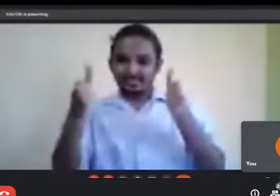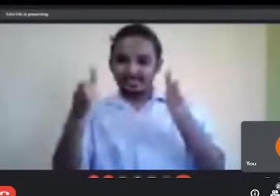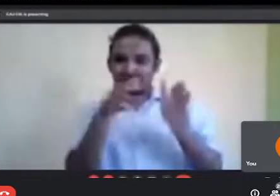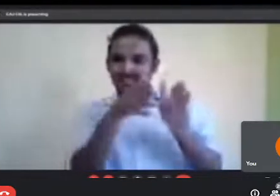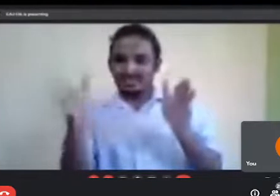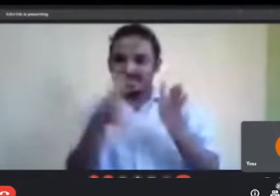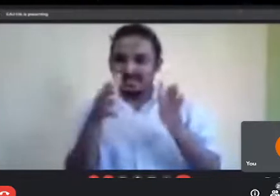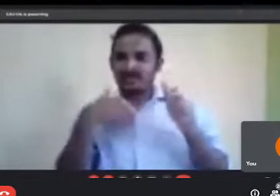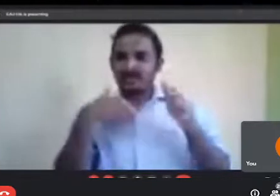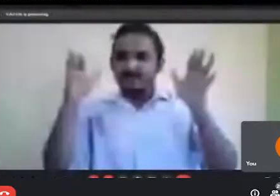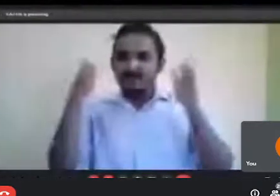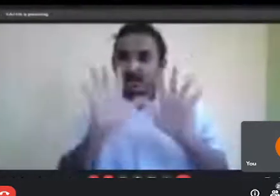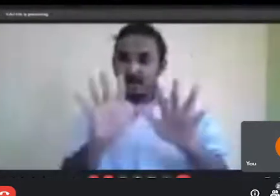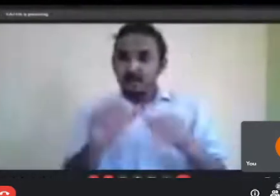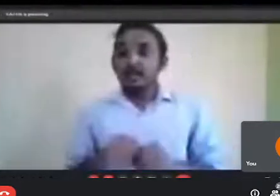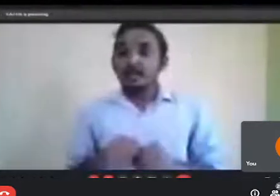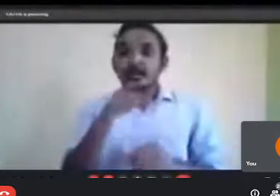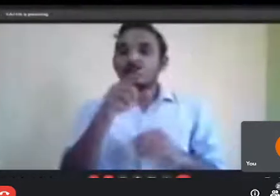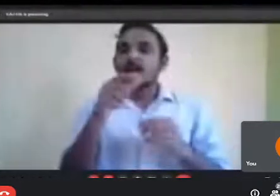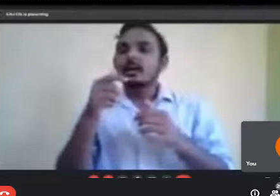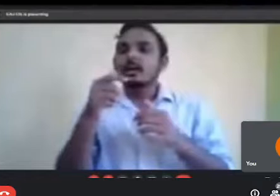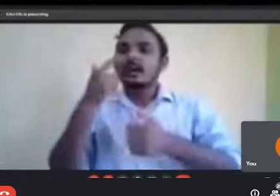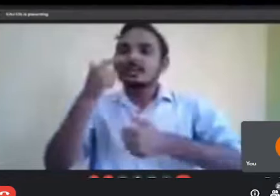So the 2-3 years which we have had,